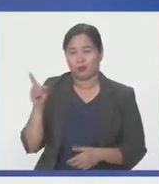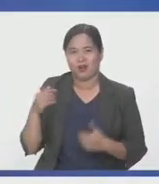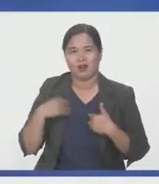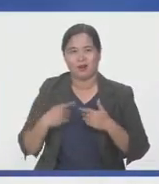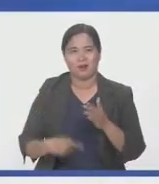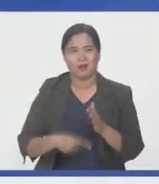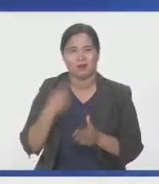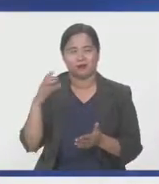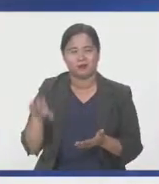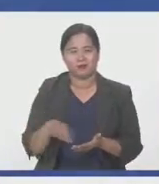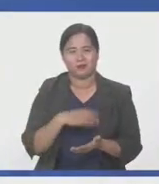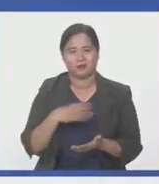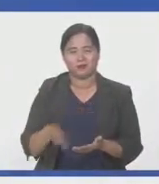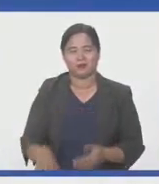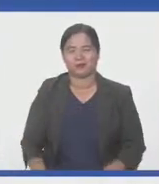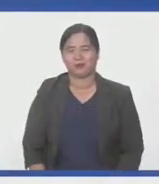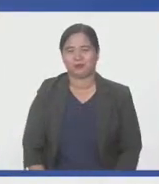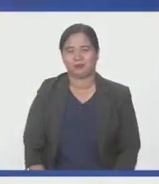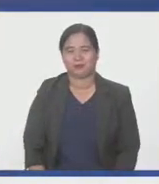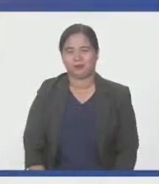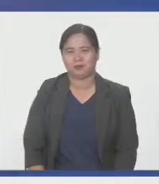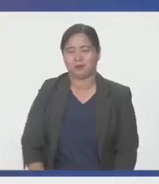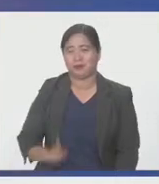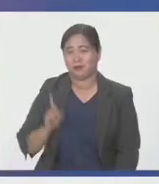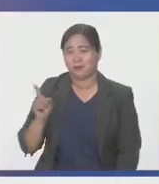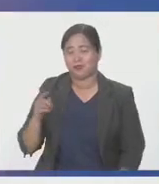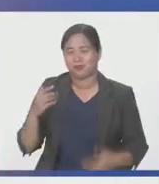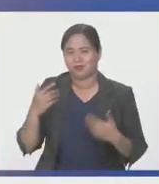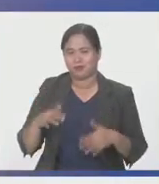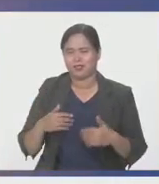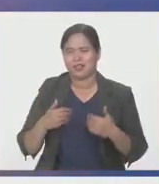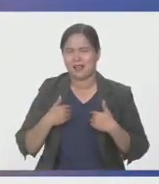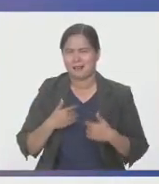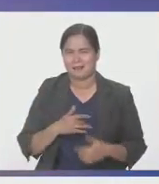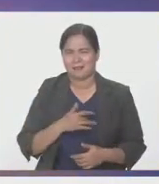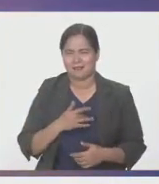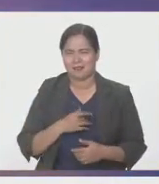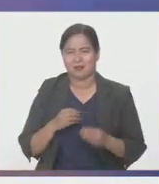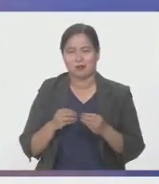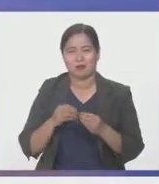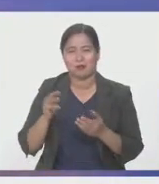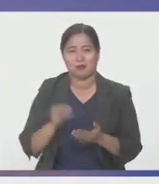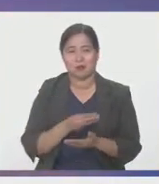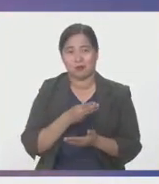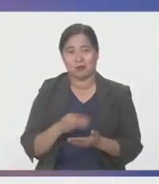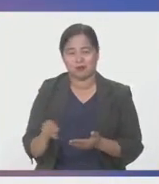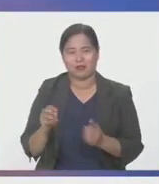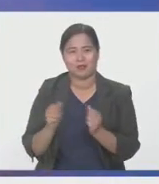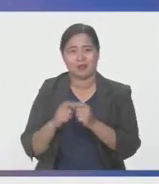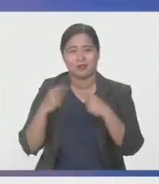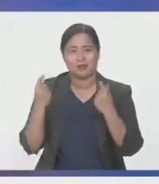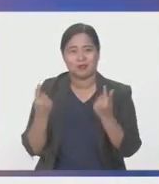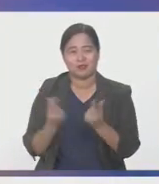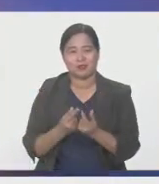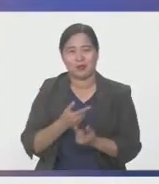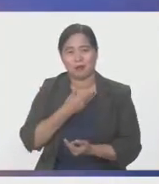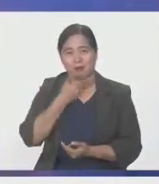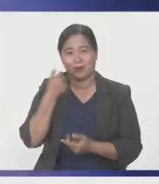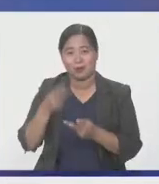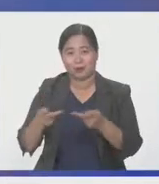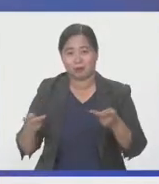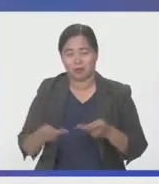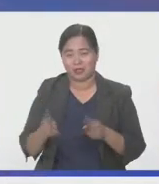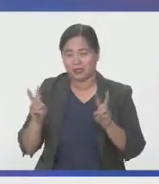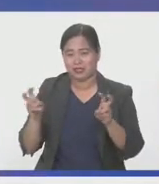one-night-only concert at the Wiltern. Timberlake had already hinted at more NSYNC music last month, following the release of Better Place for the